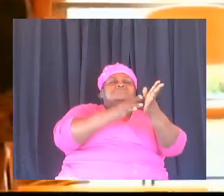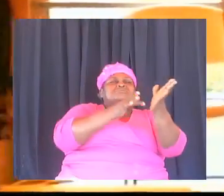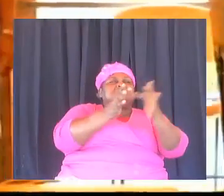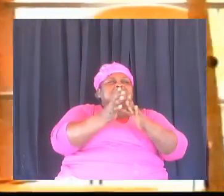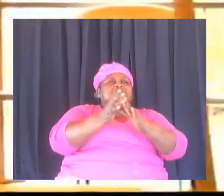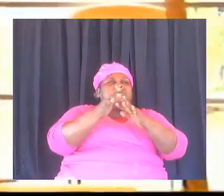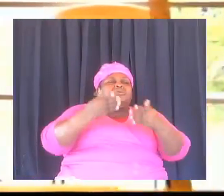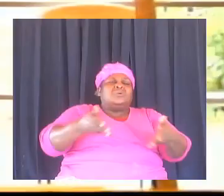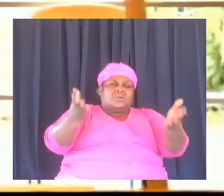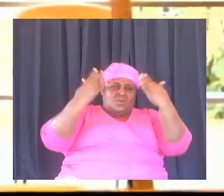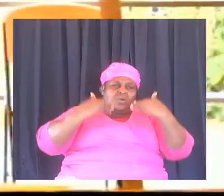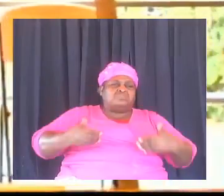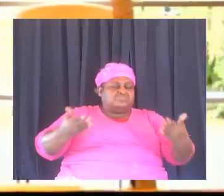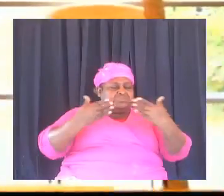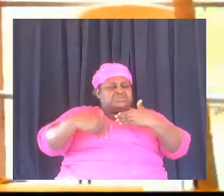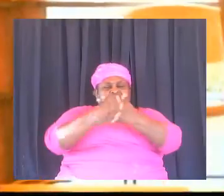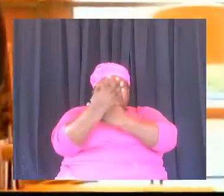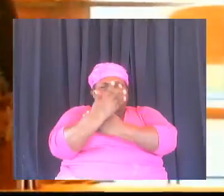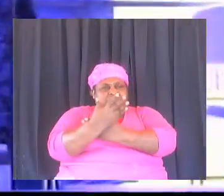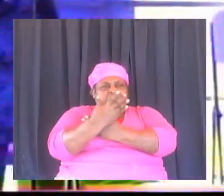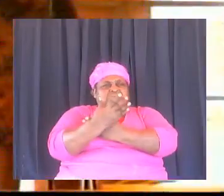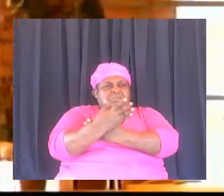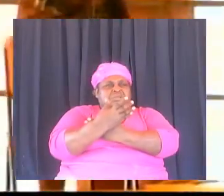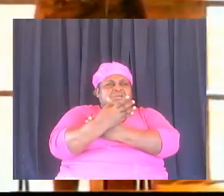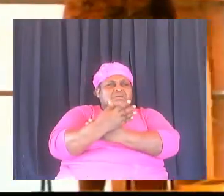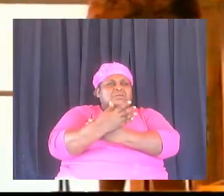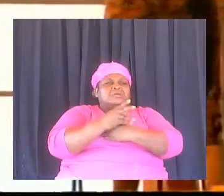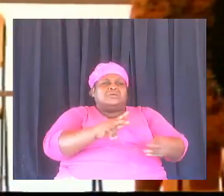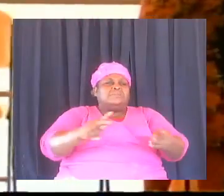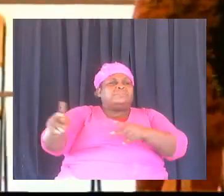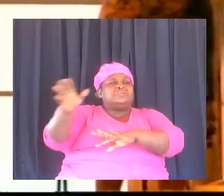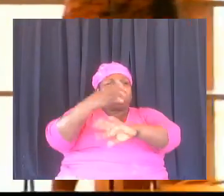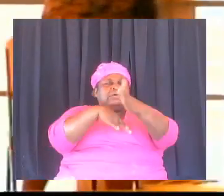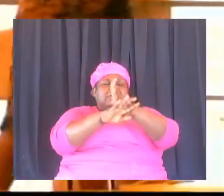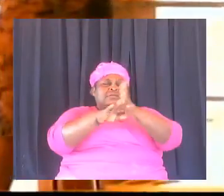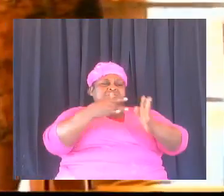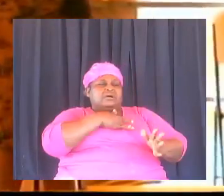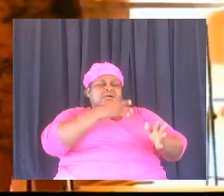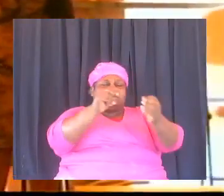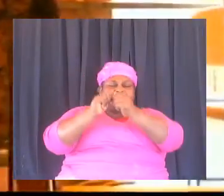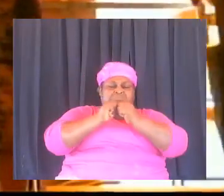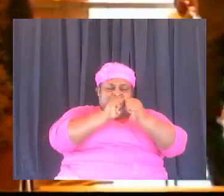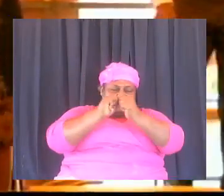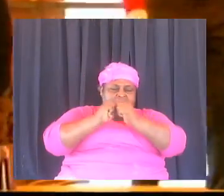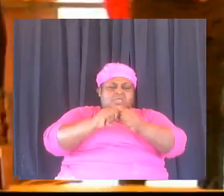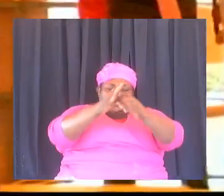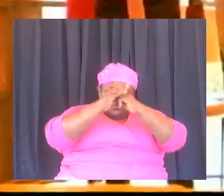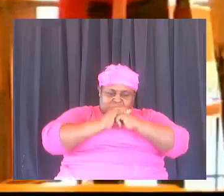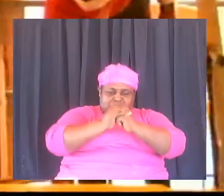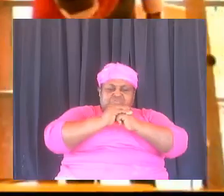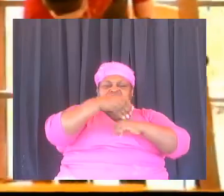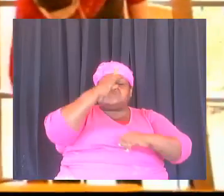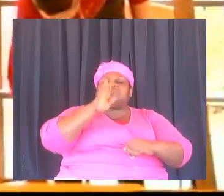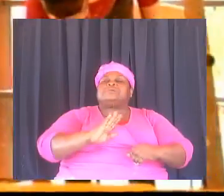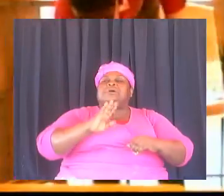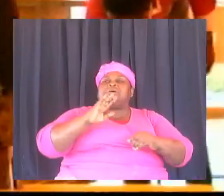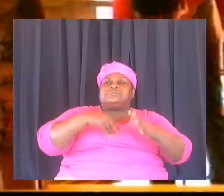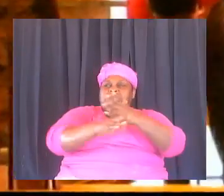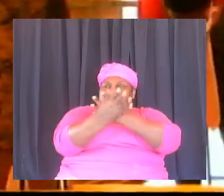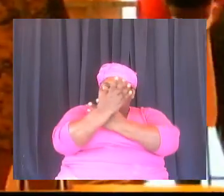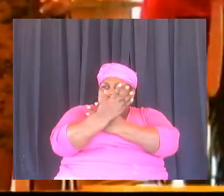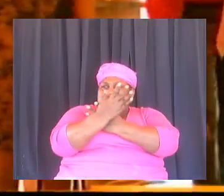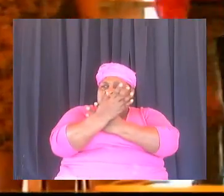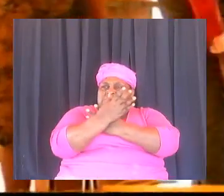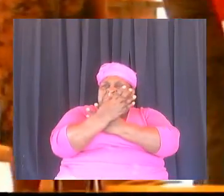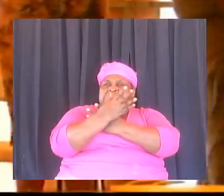morning, come on, man. We're going to put hands and hearts together. We're going to lift them up this morning. If you have feet,